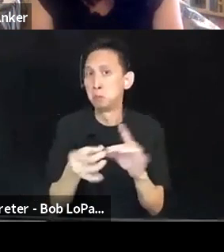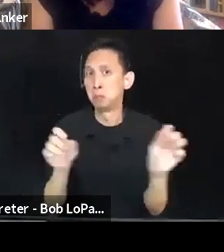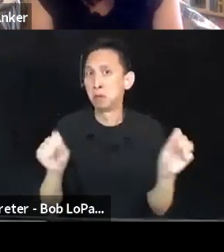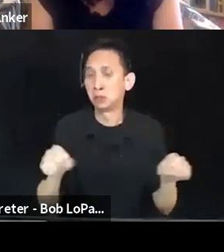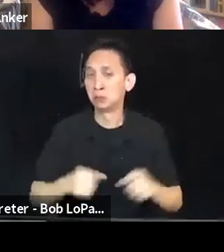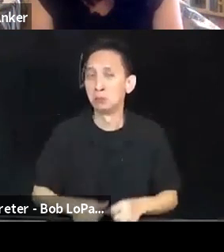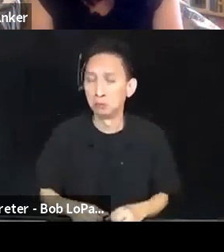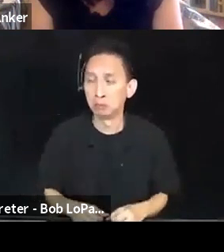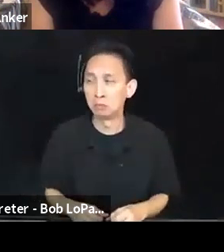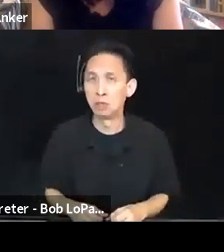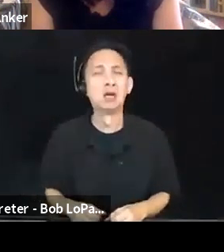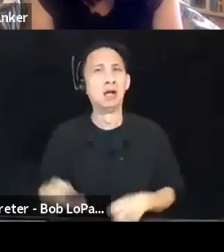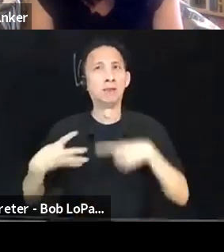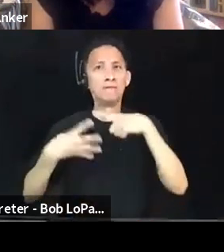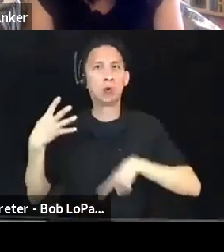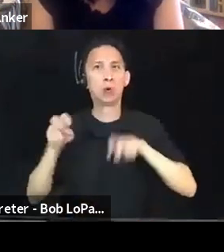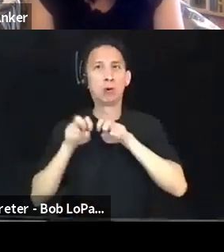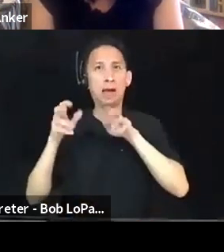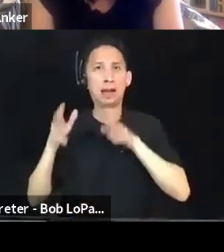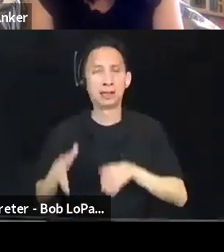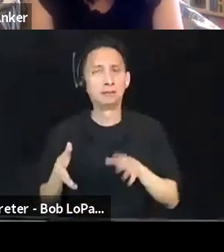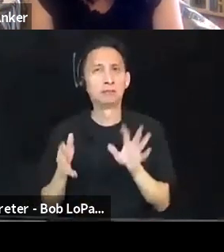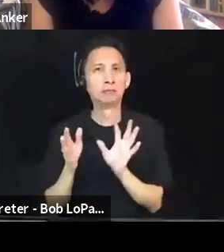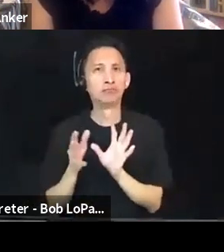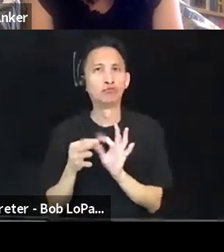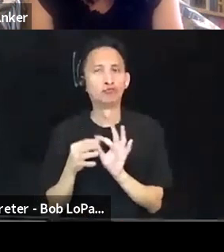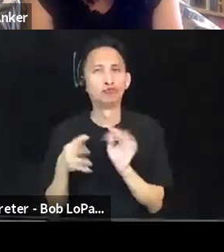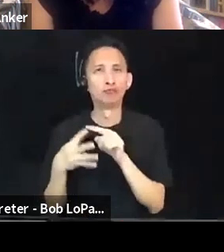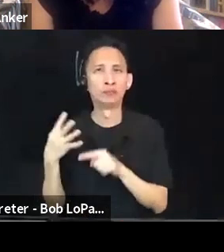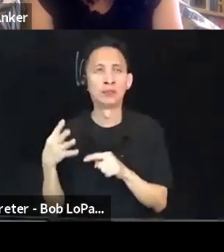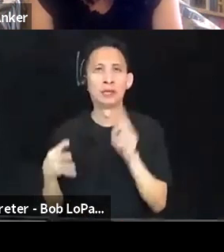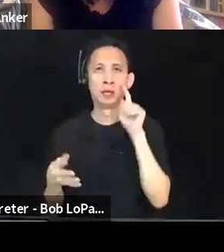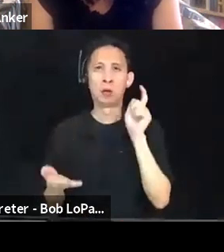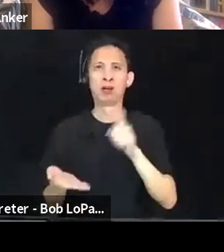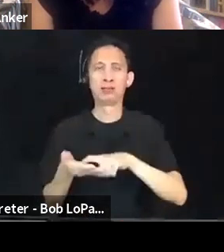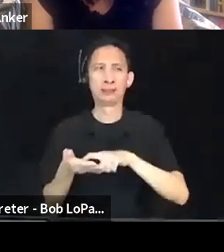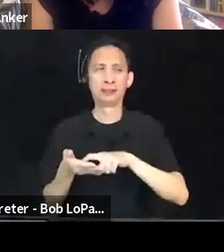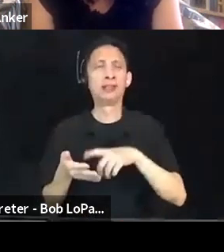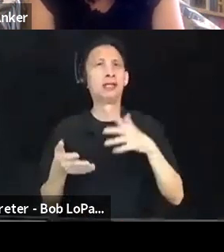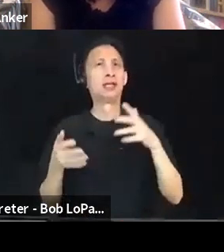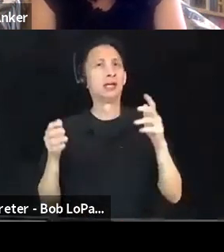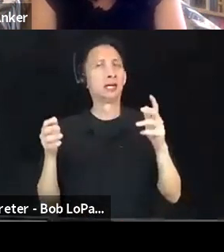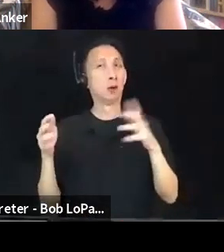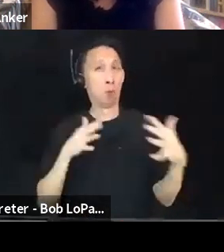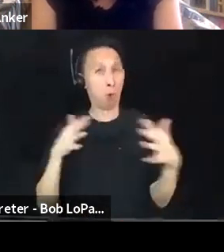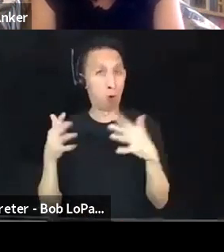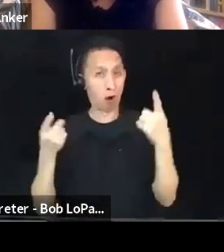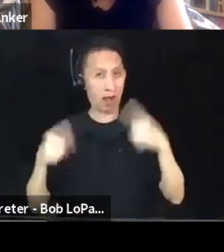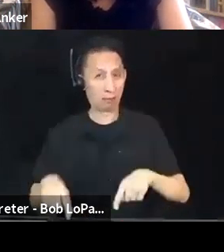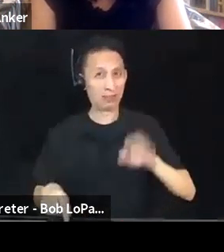of spoke in ways that speak to this, there's a slipping into and out of civil war. I mean, it's